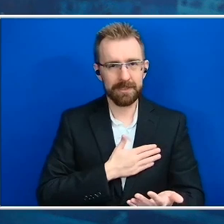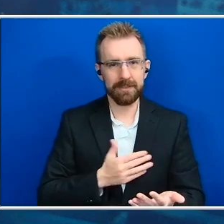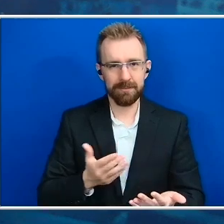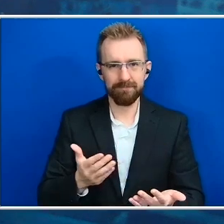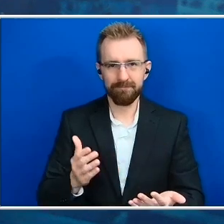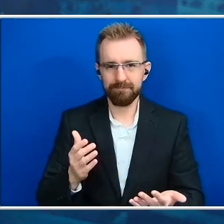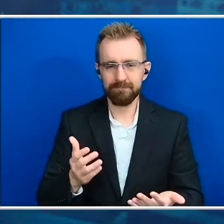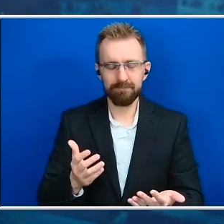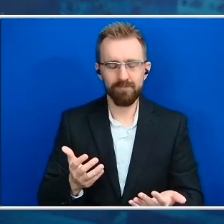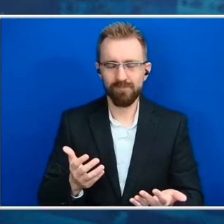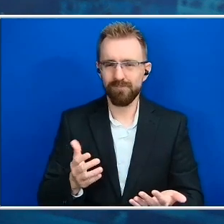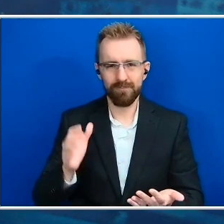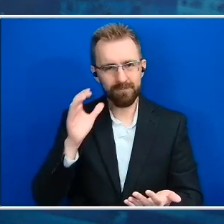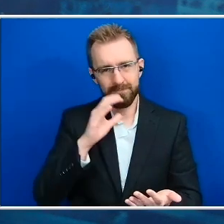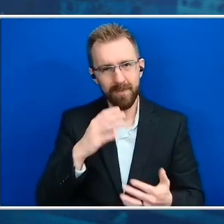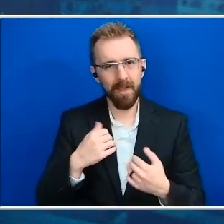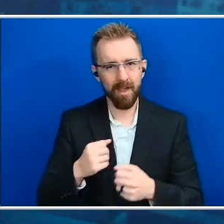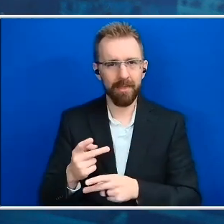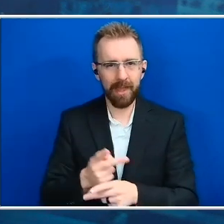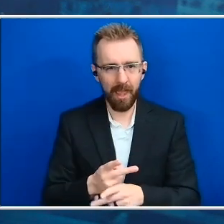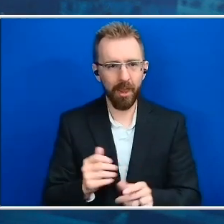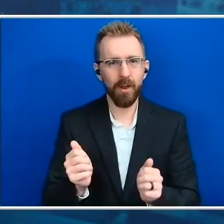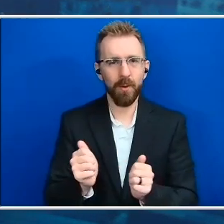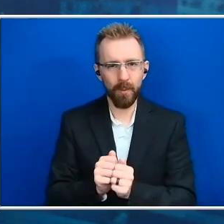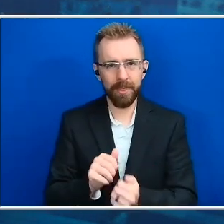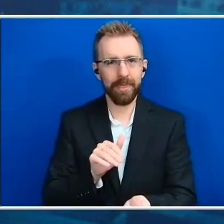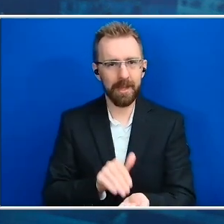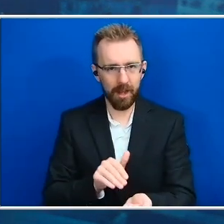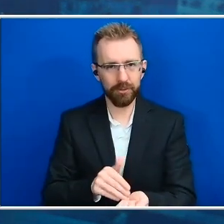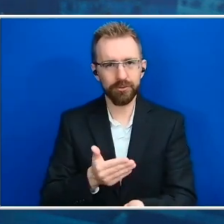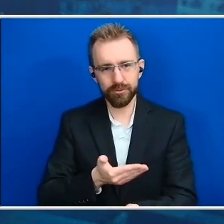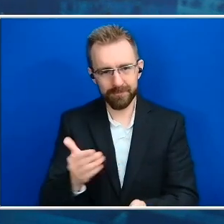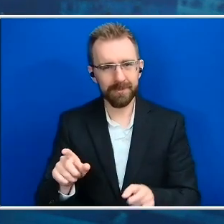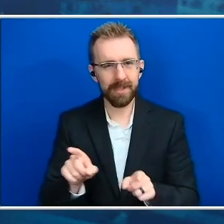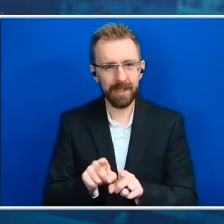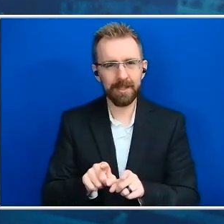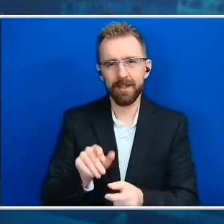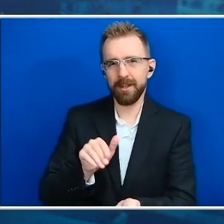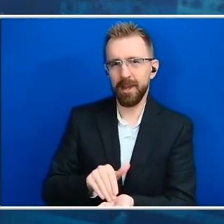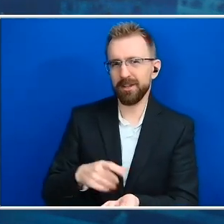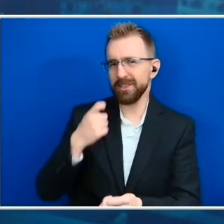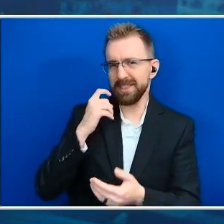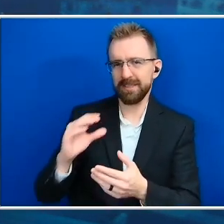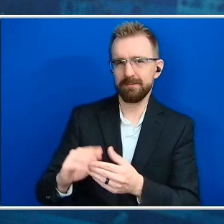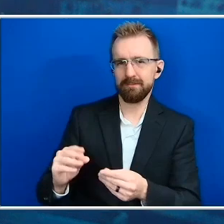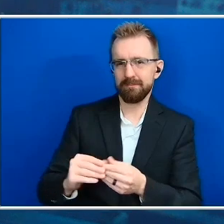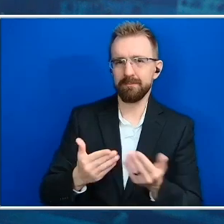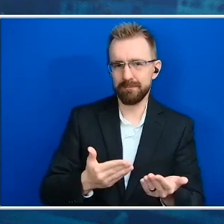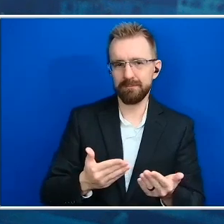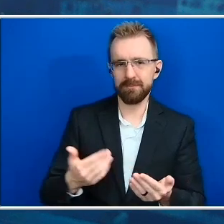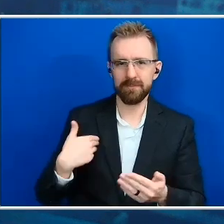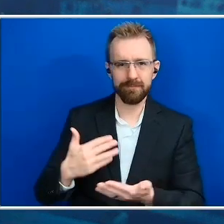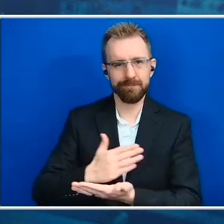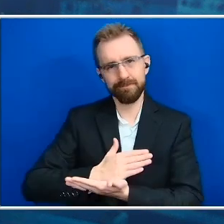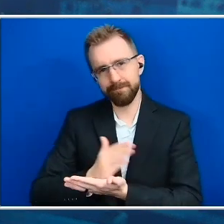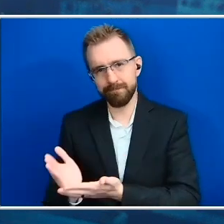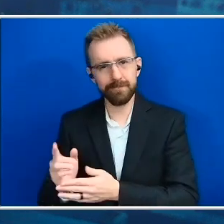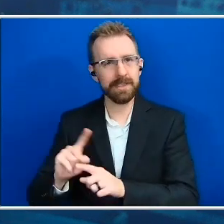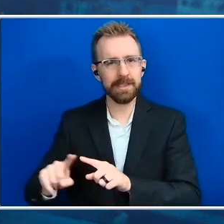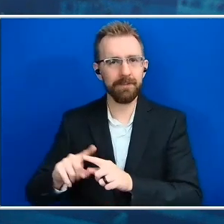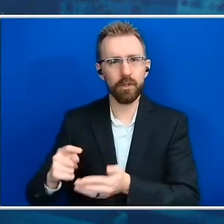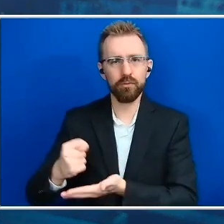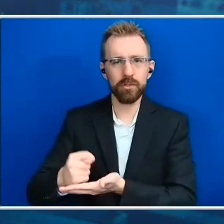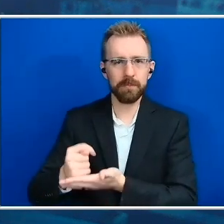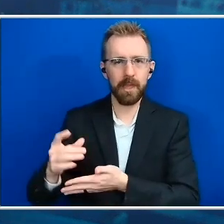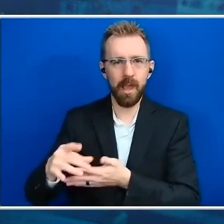health care with your docs. As Dr. Esfandari just said, there's wide-ranging treatments for all sorts of different cancers,